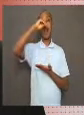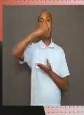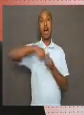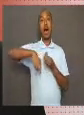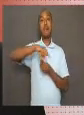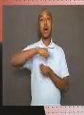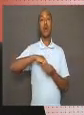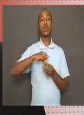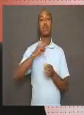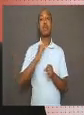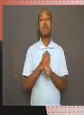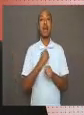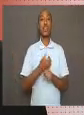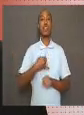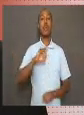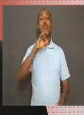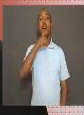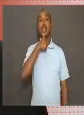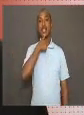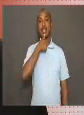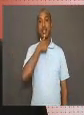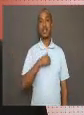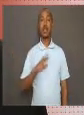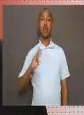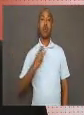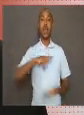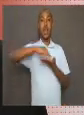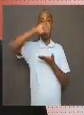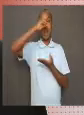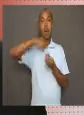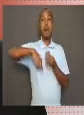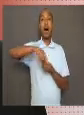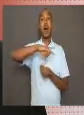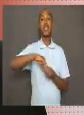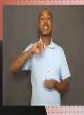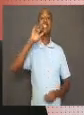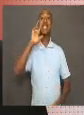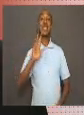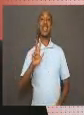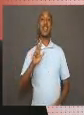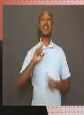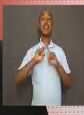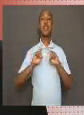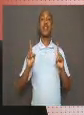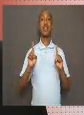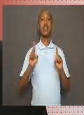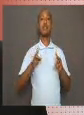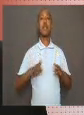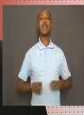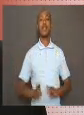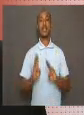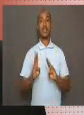the preparation of acids. We learned about the 3 different